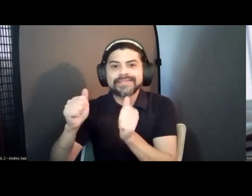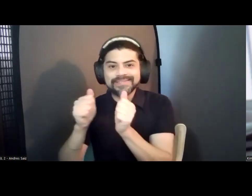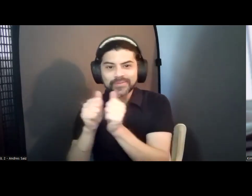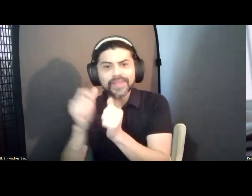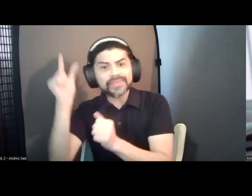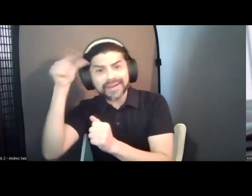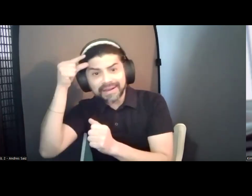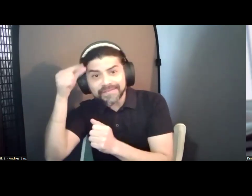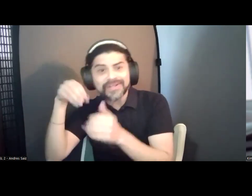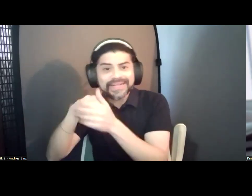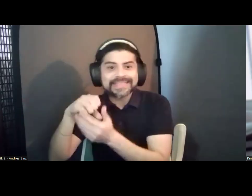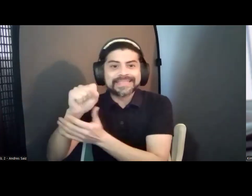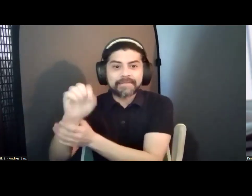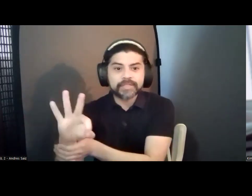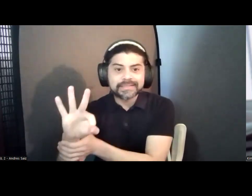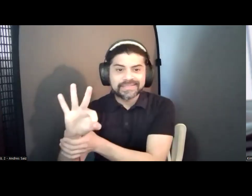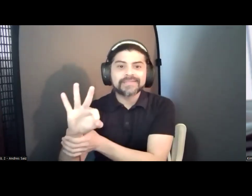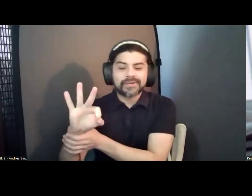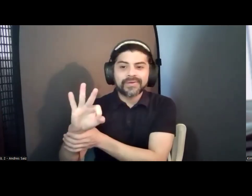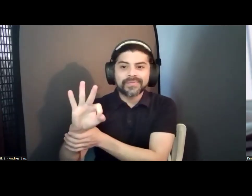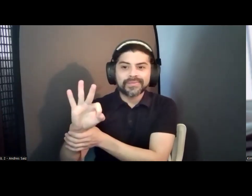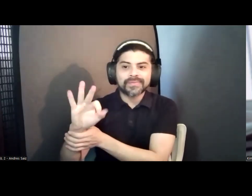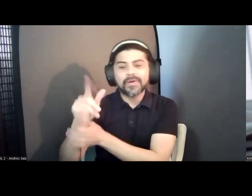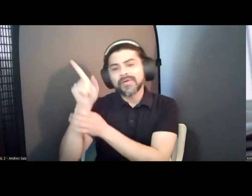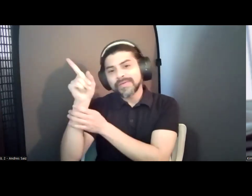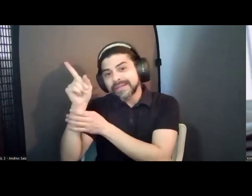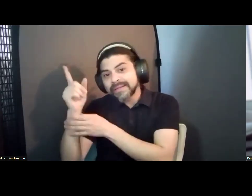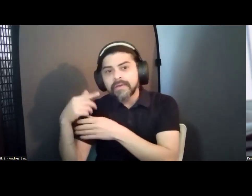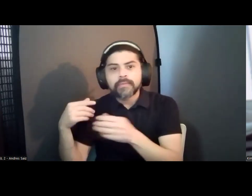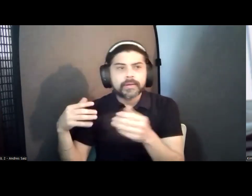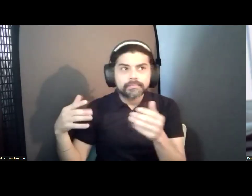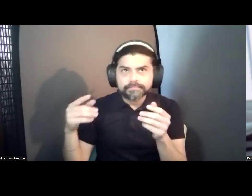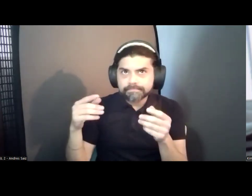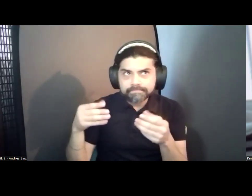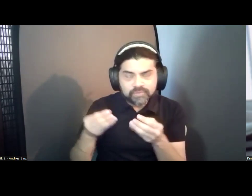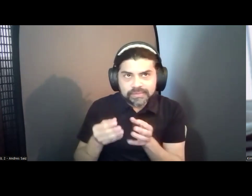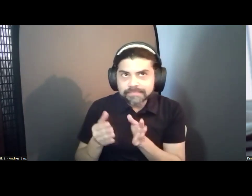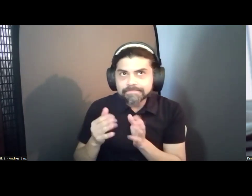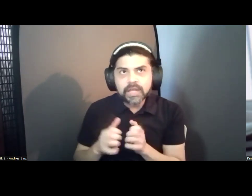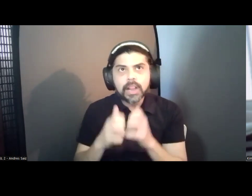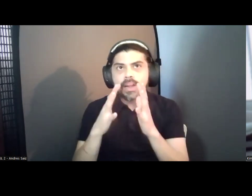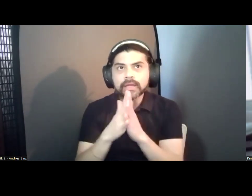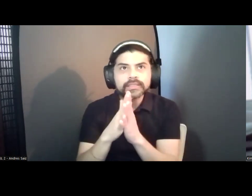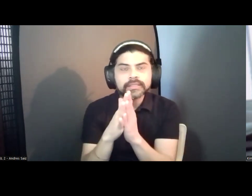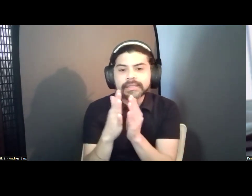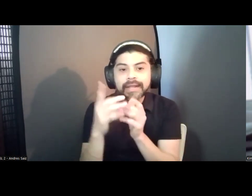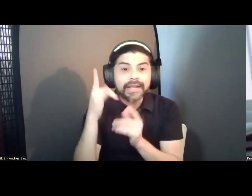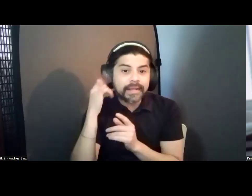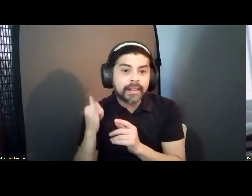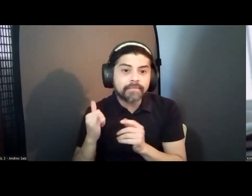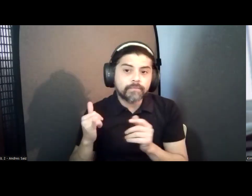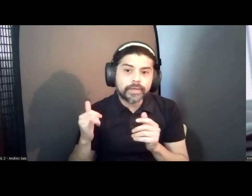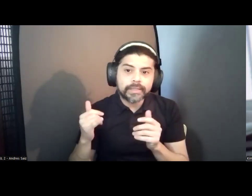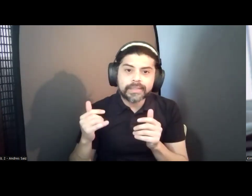were kind of softly launching the California Love, California Strong campaign of the first partners, but we were doing that at the Lady